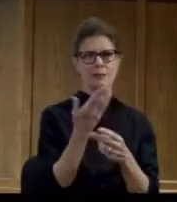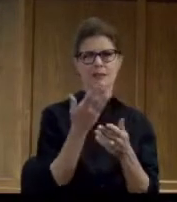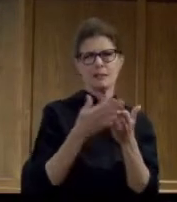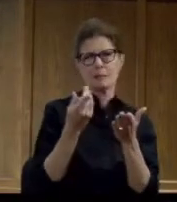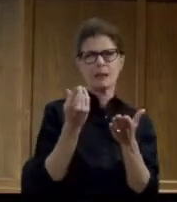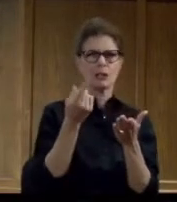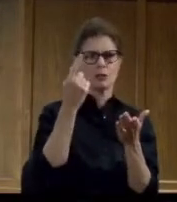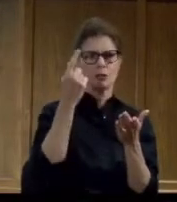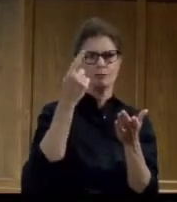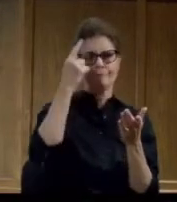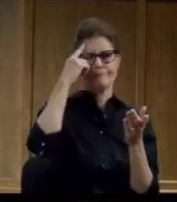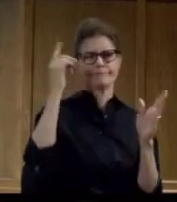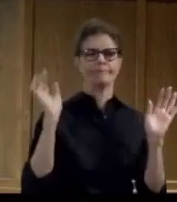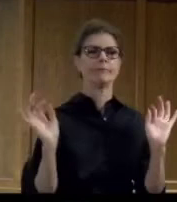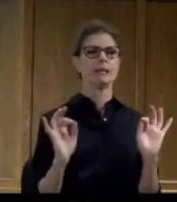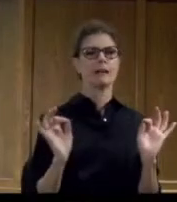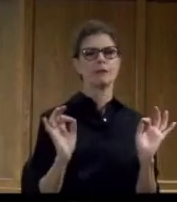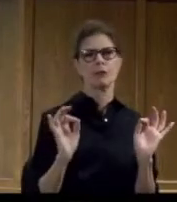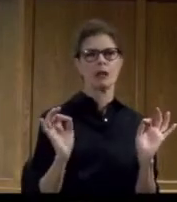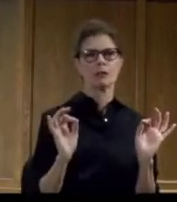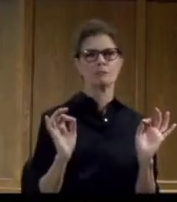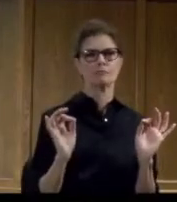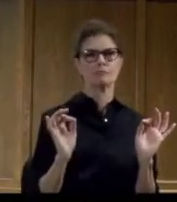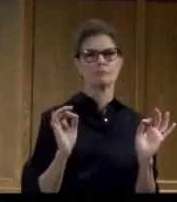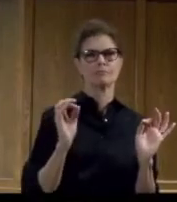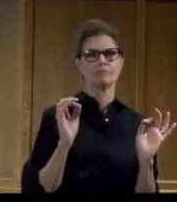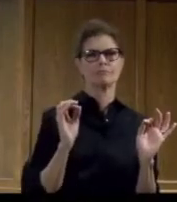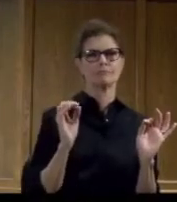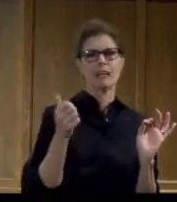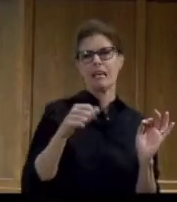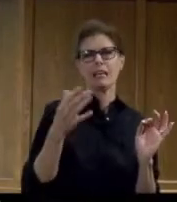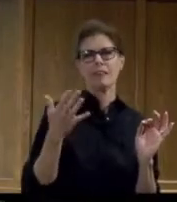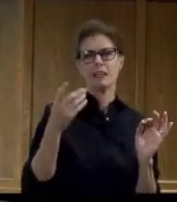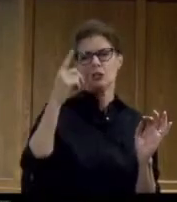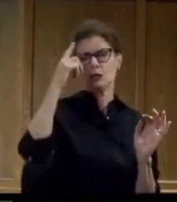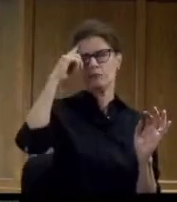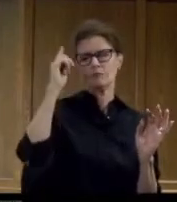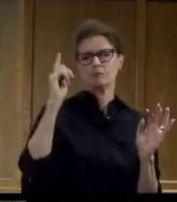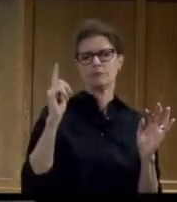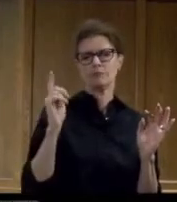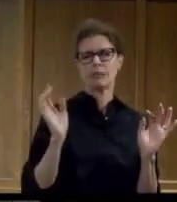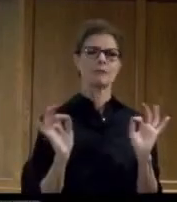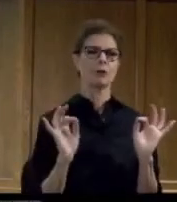What is something you take for granted? Ready, set, go.